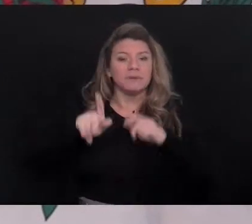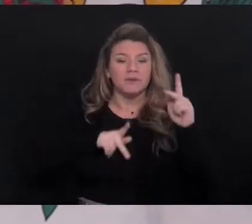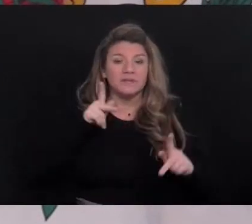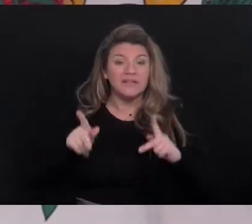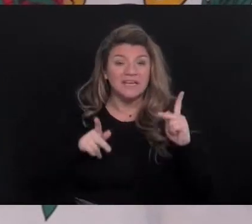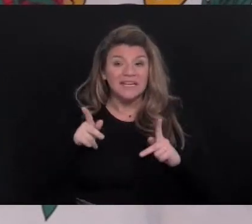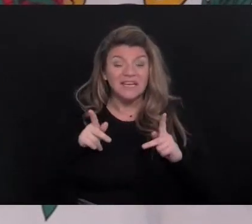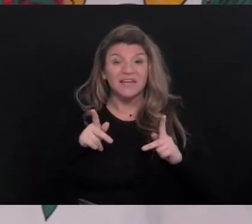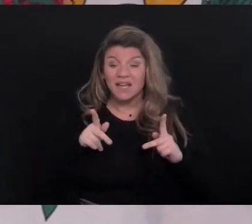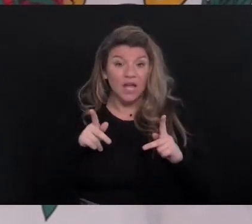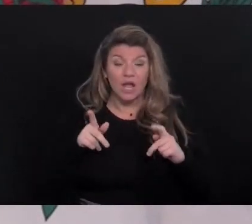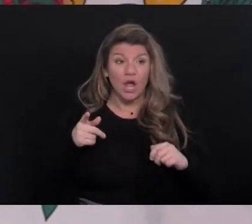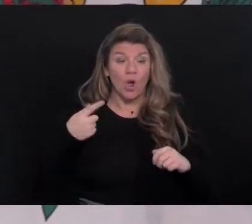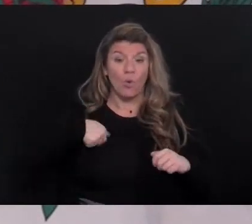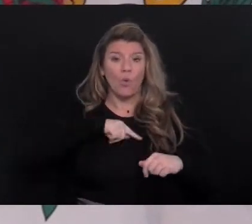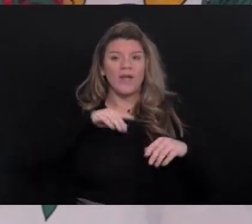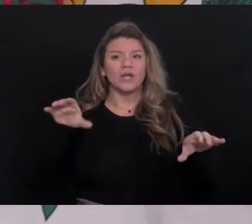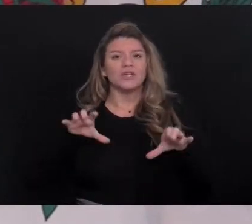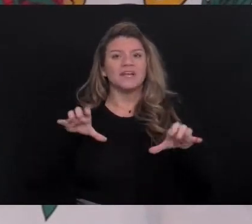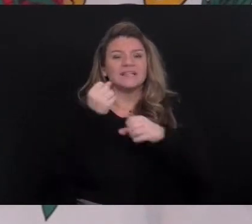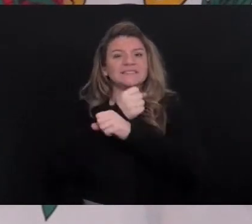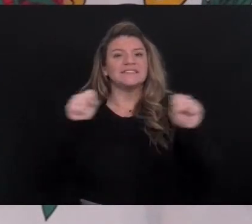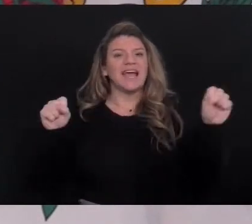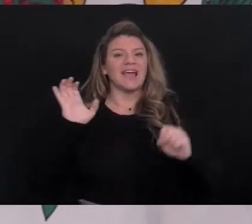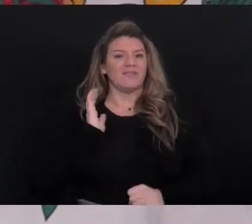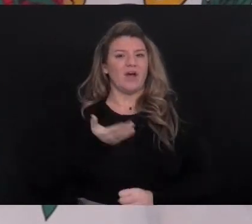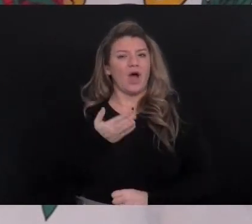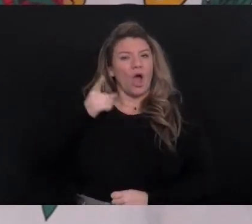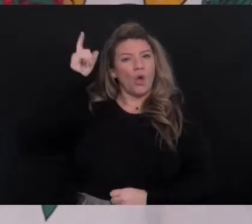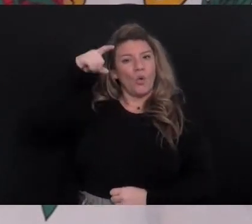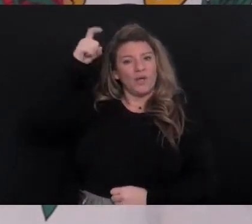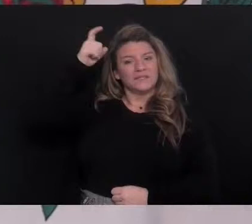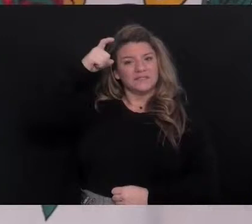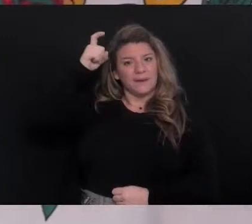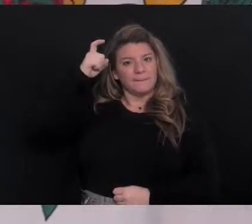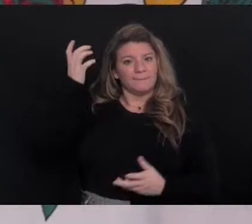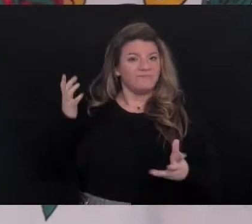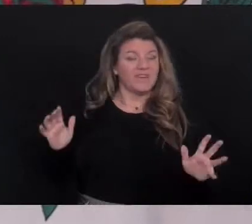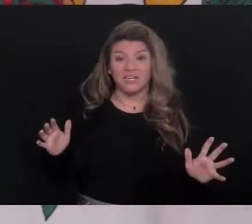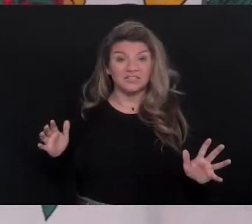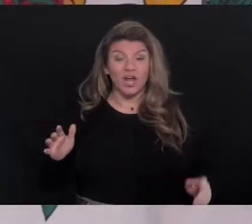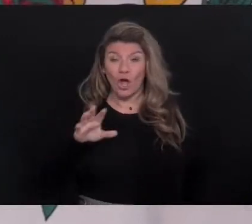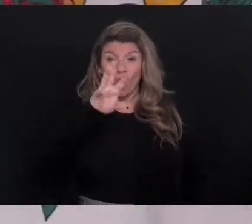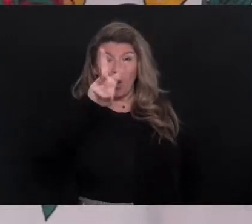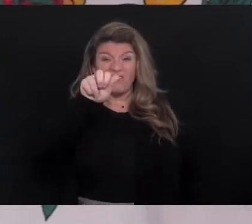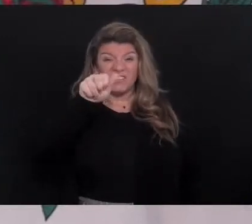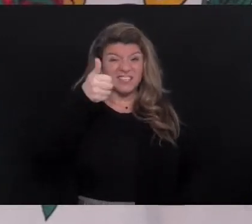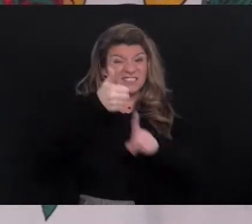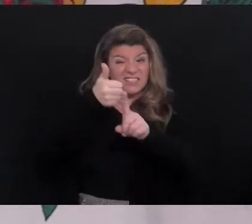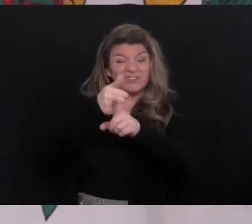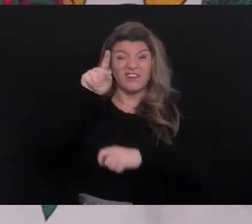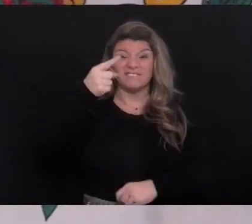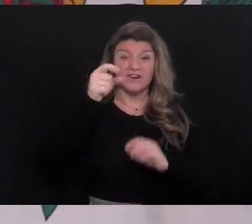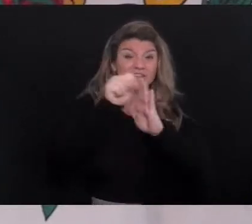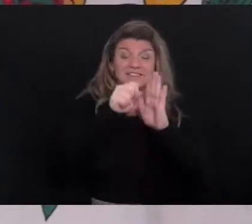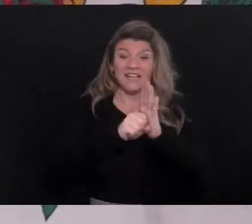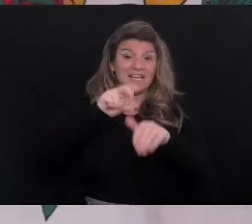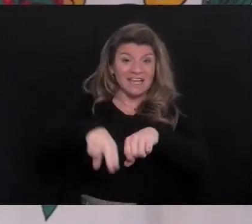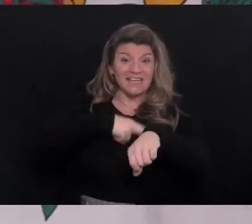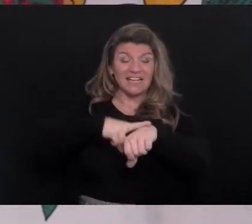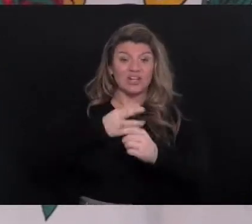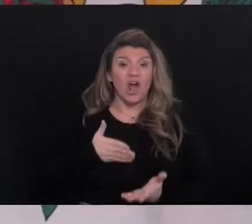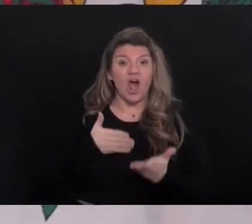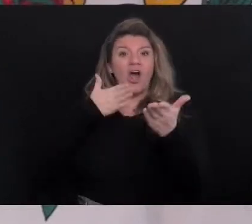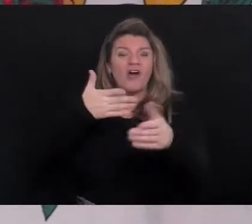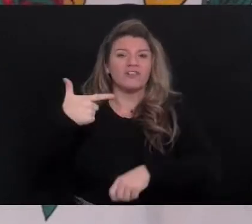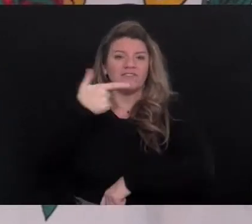We launched the Save Our Wisdom campaign. West Virginia was the first state in the nation to offer vaccines to residents